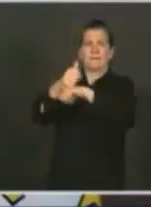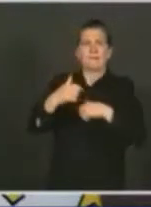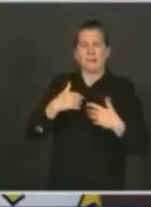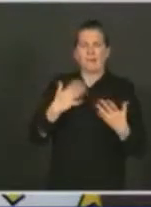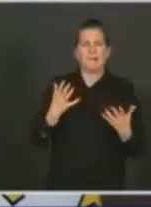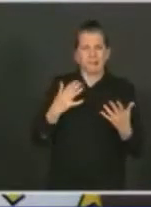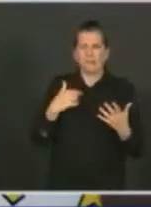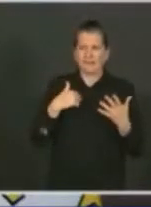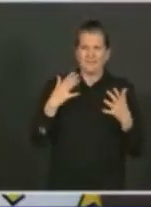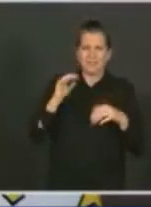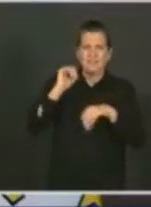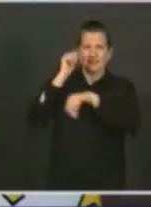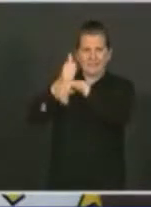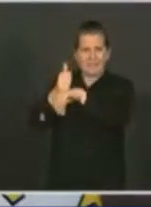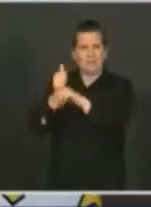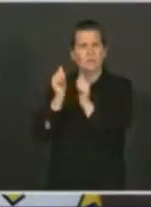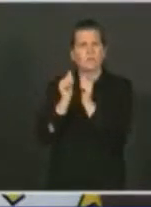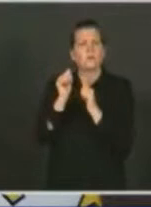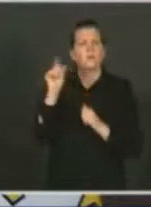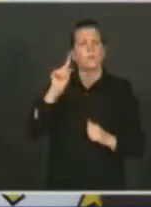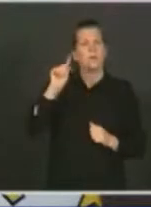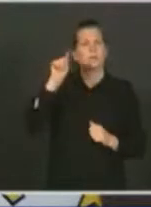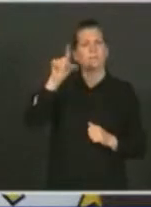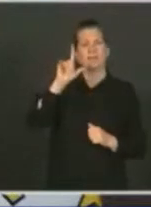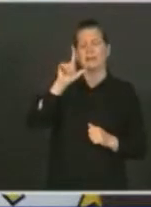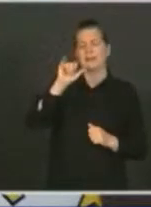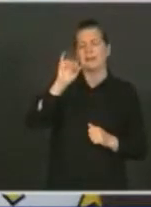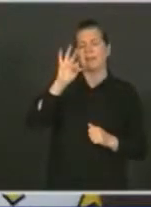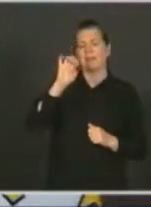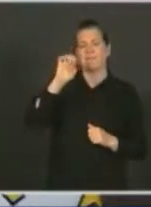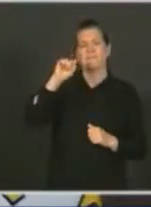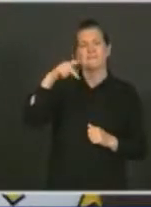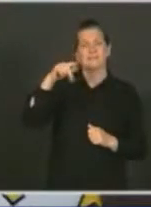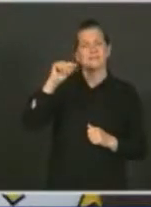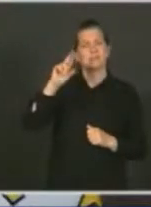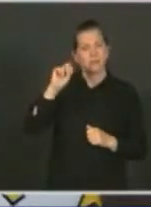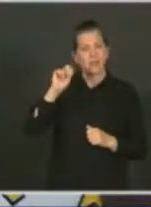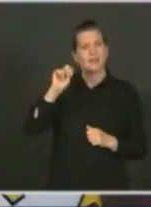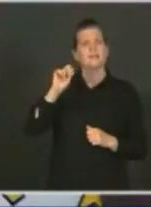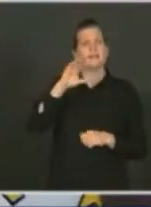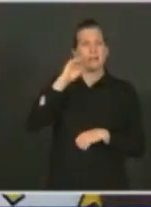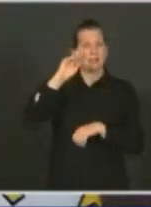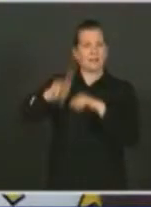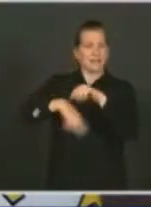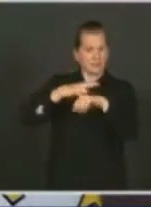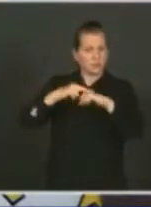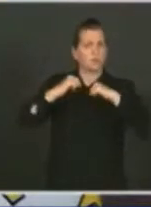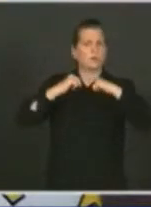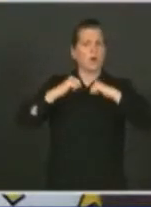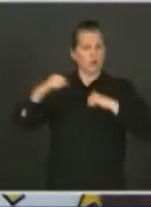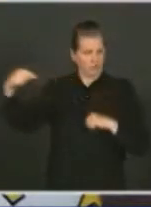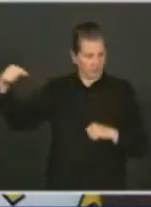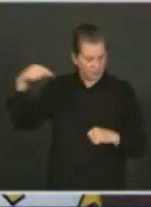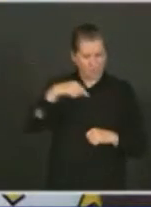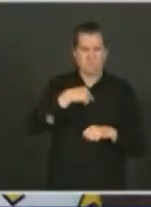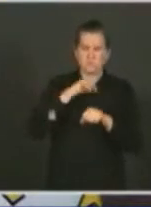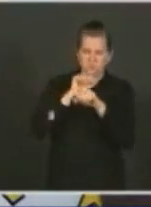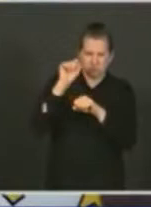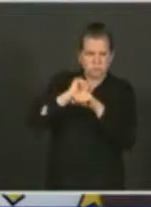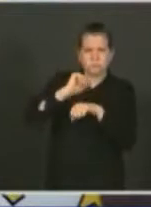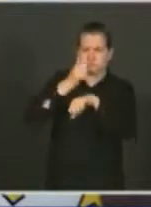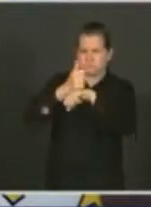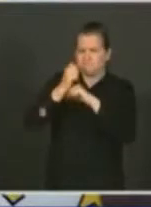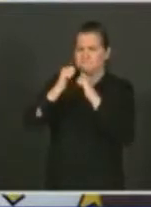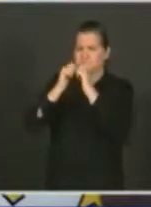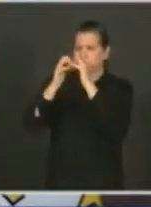the Department of Health, the Rhode Island National Guard, and an array of public and private groups set up these sites. The Cranston site, with its